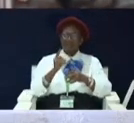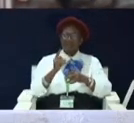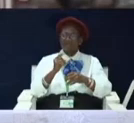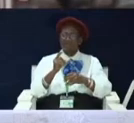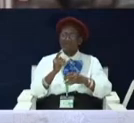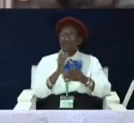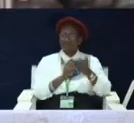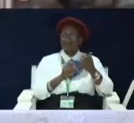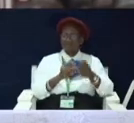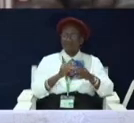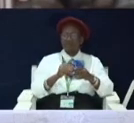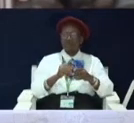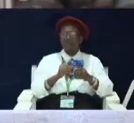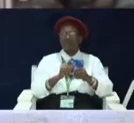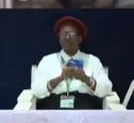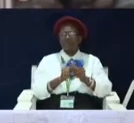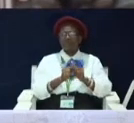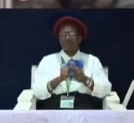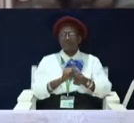awon ase ti mo.